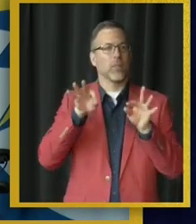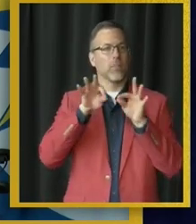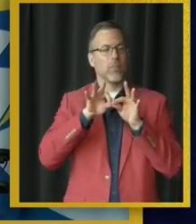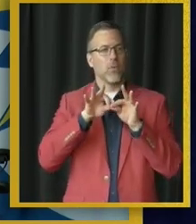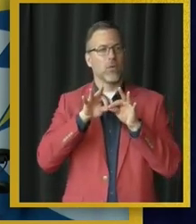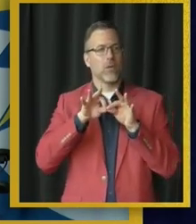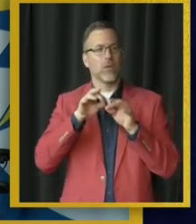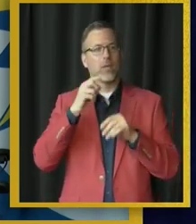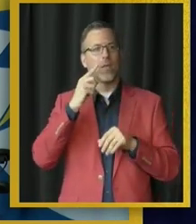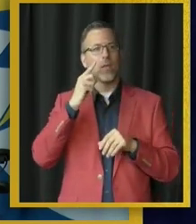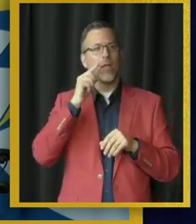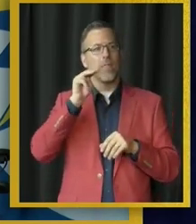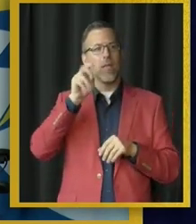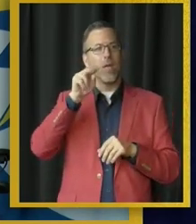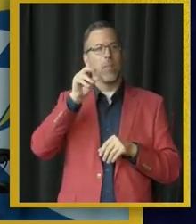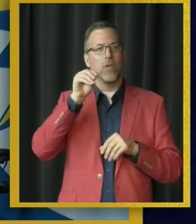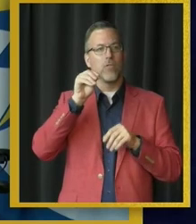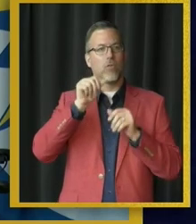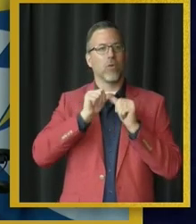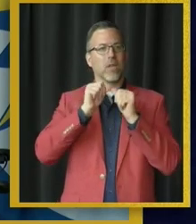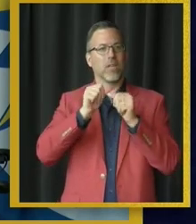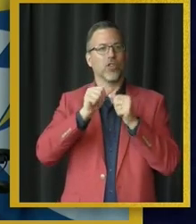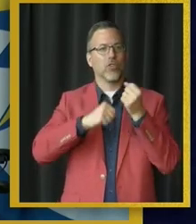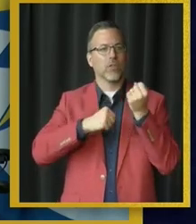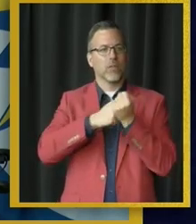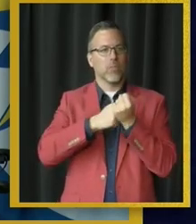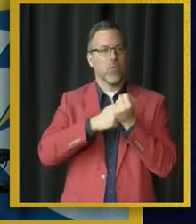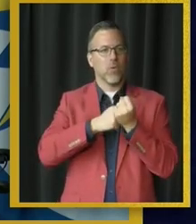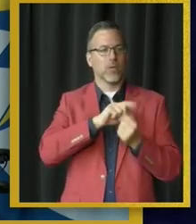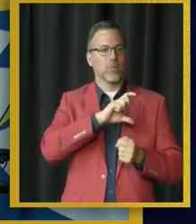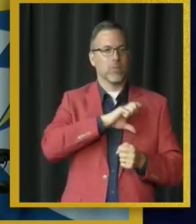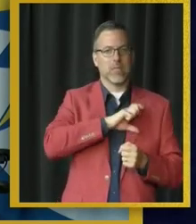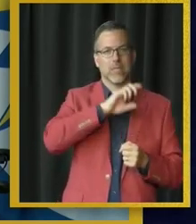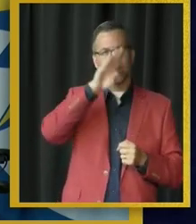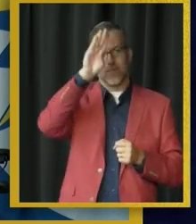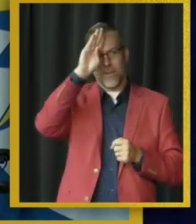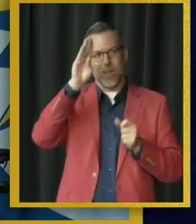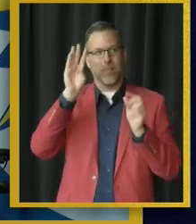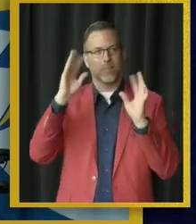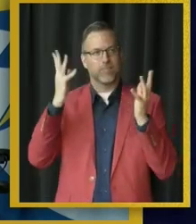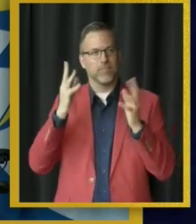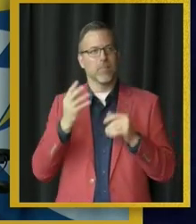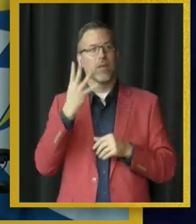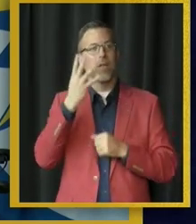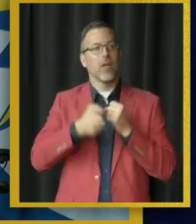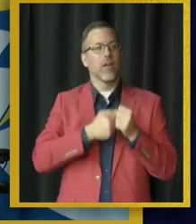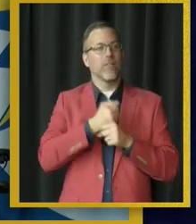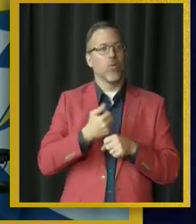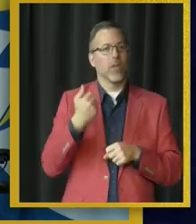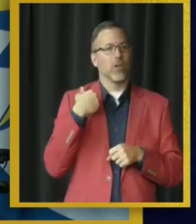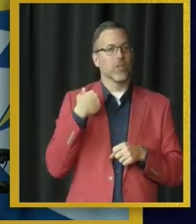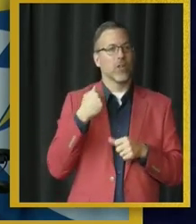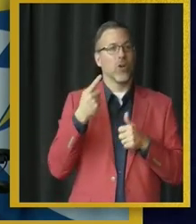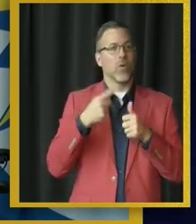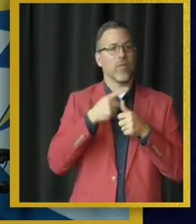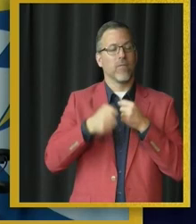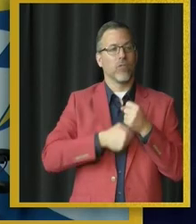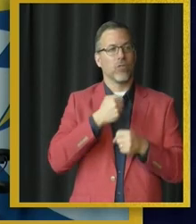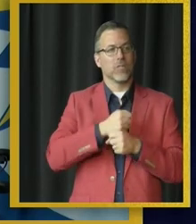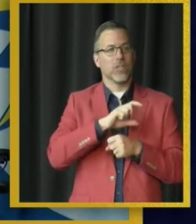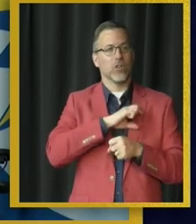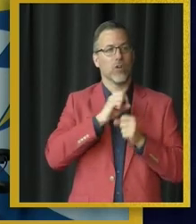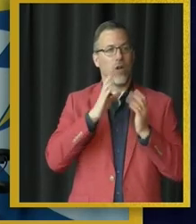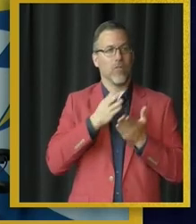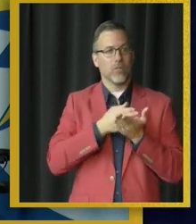essential that Metro continue to support our first responders. 4 years ago, first-year officers